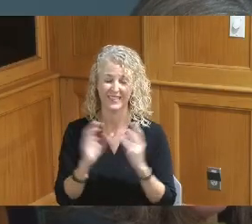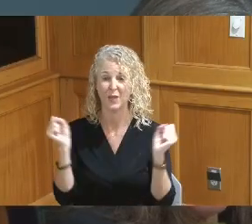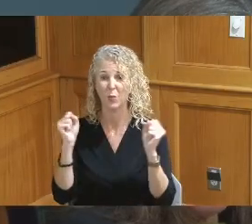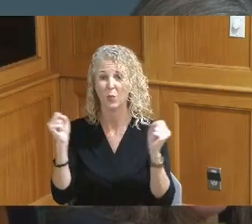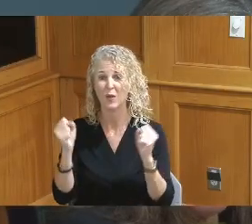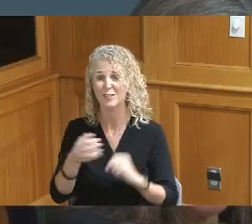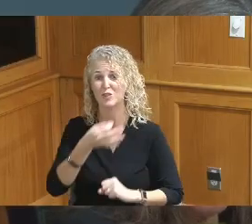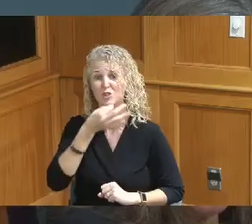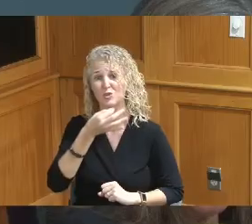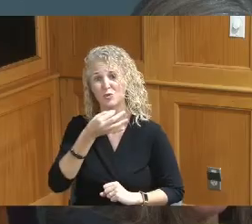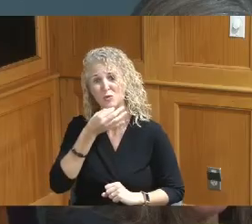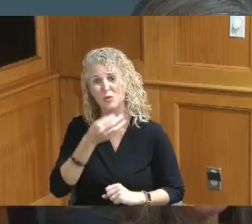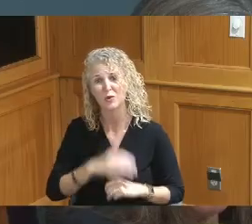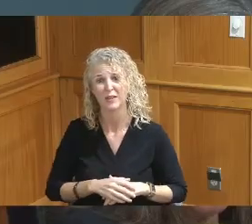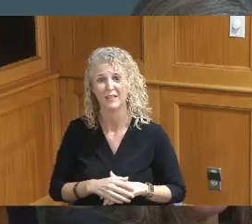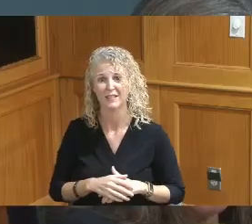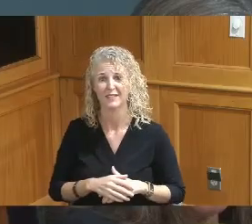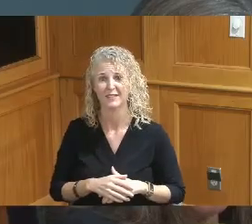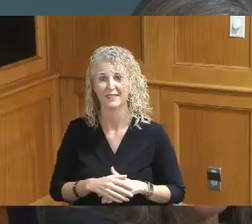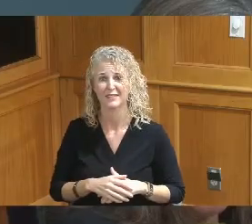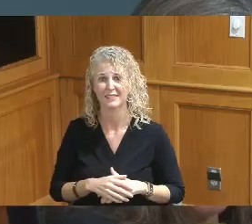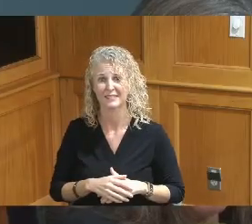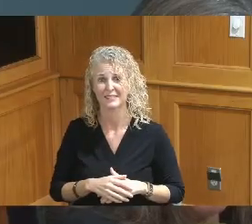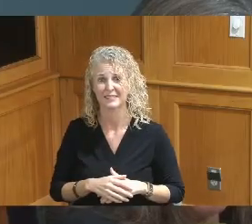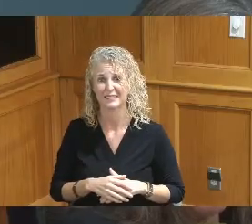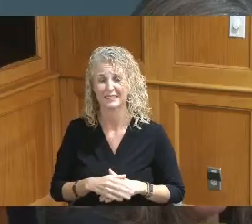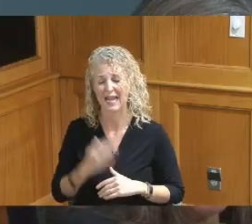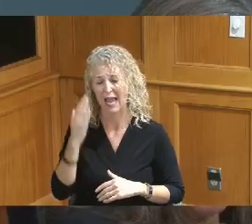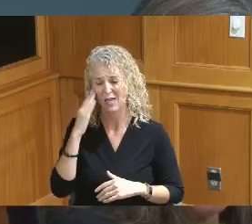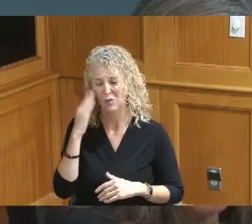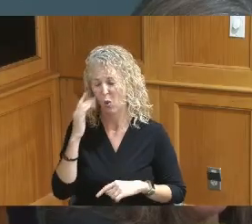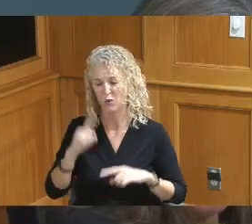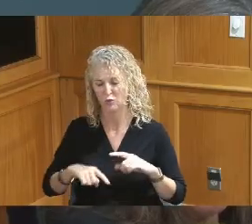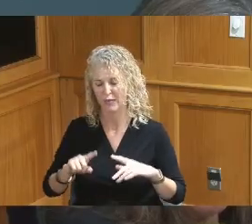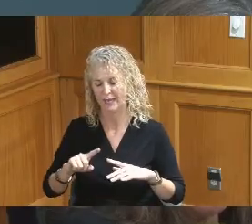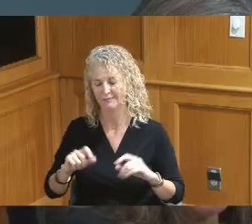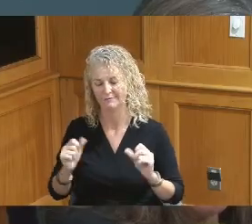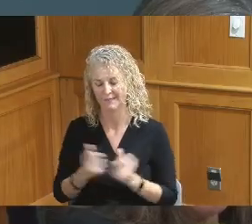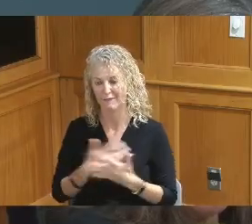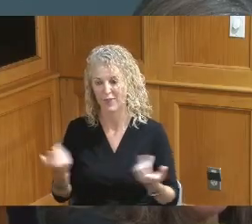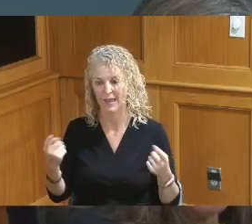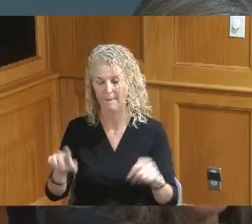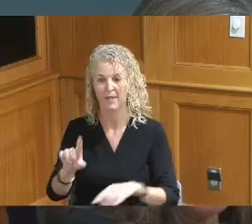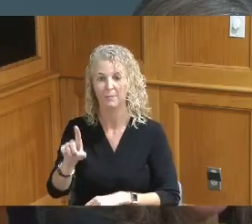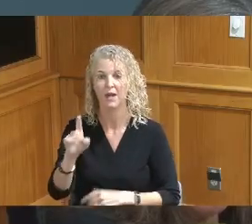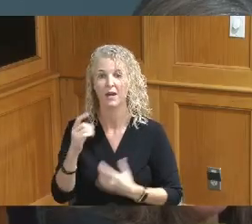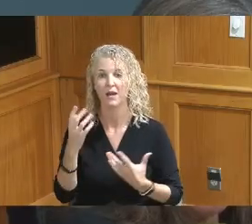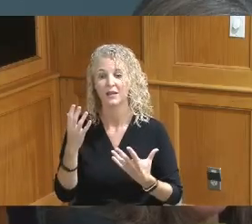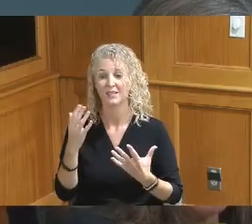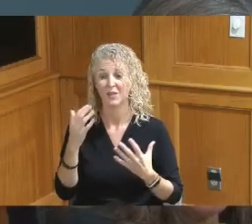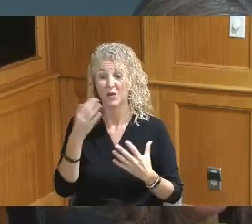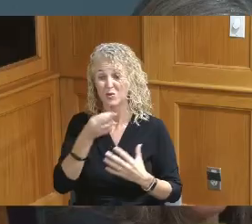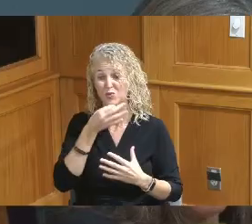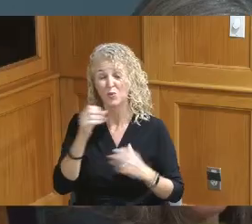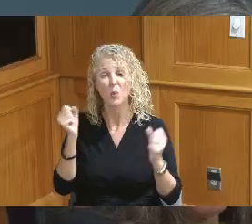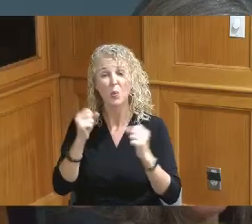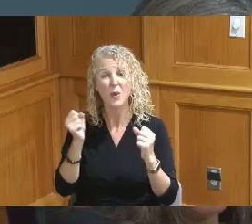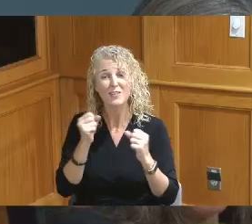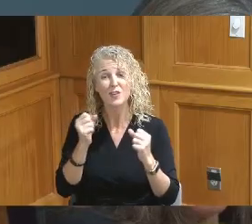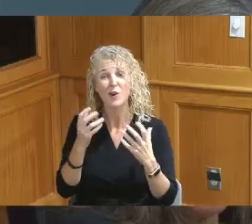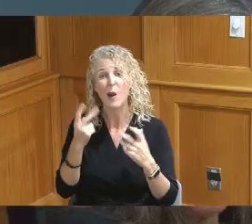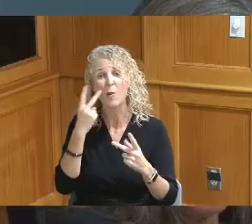is coming. Not that we're going to have anything built before the winter, of course, but have some anticipation of what the future looks like.